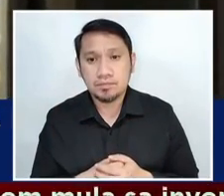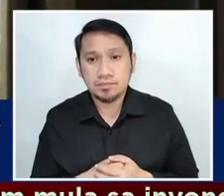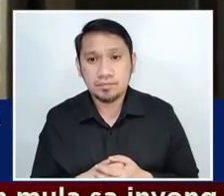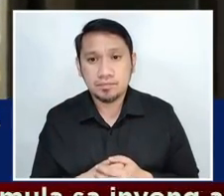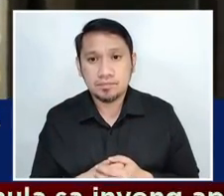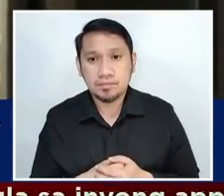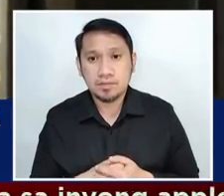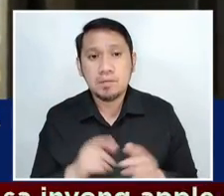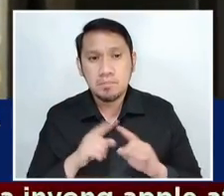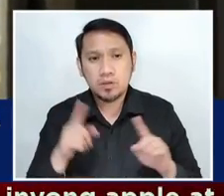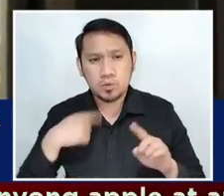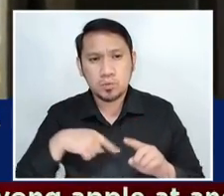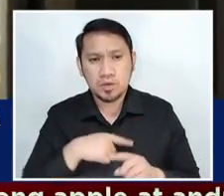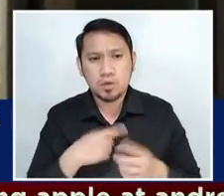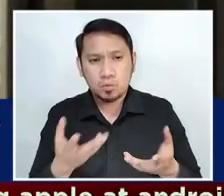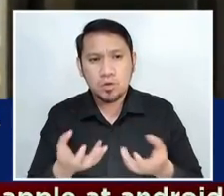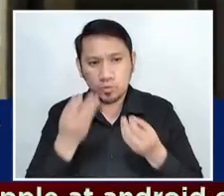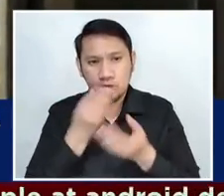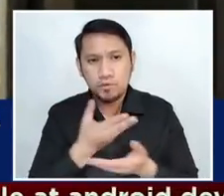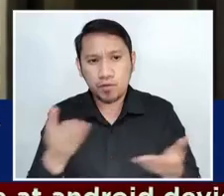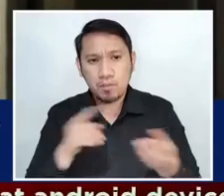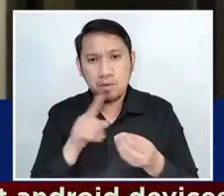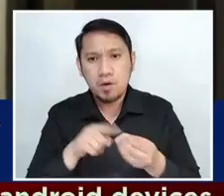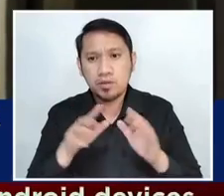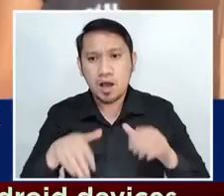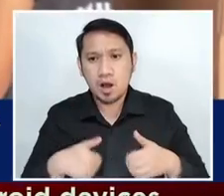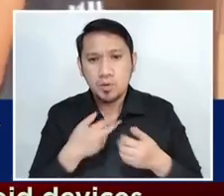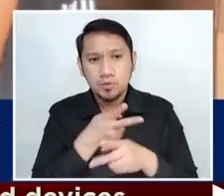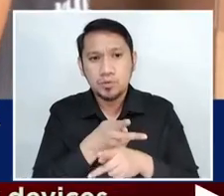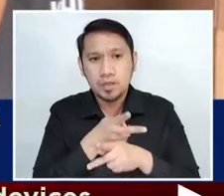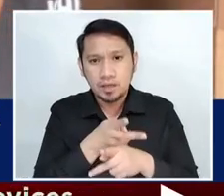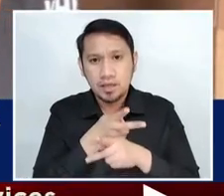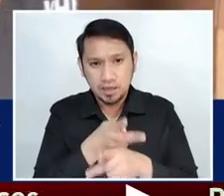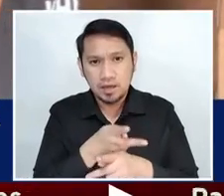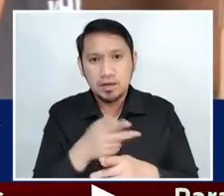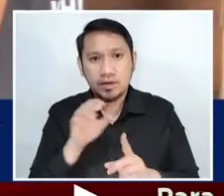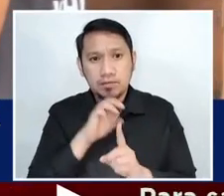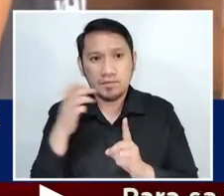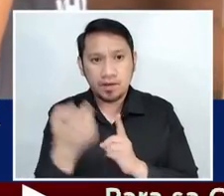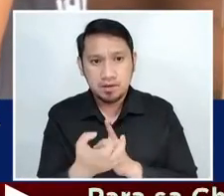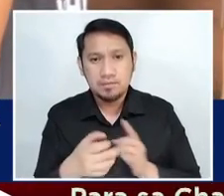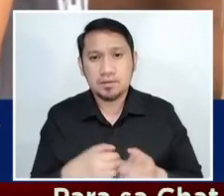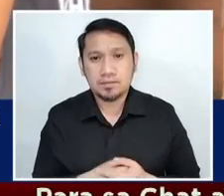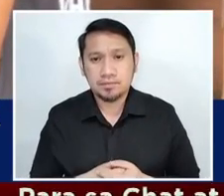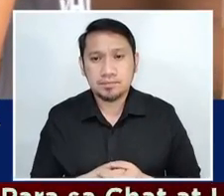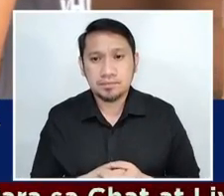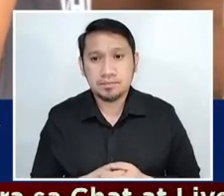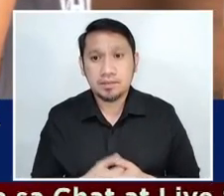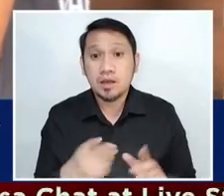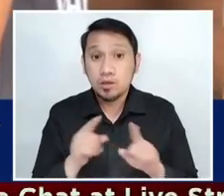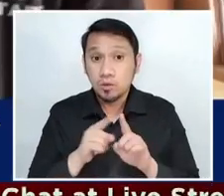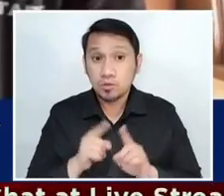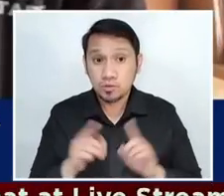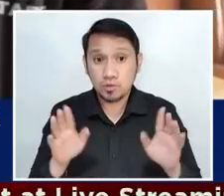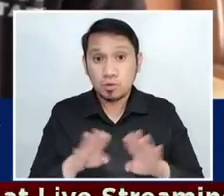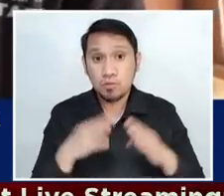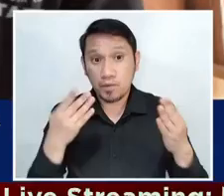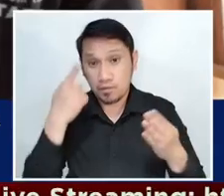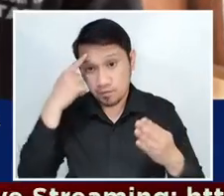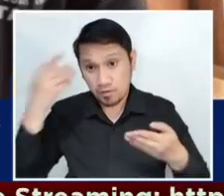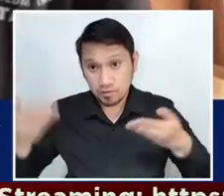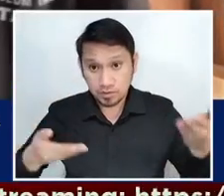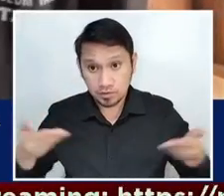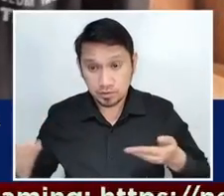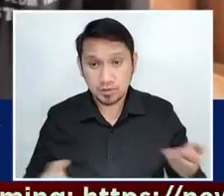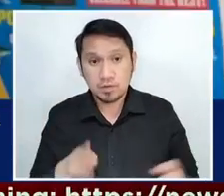the importance of taking care of the resources that God has given the Philippines. Nagbukas din ito ng pinto para sa mga tourism at BS